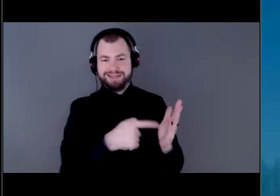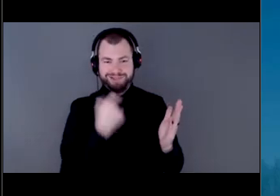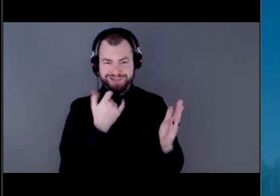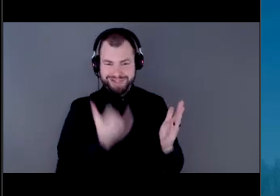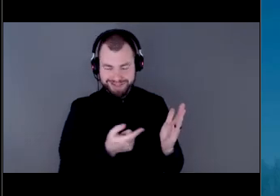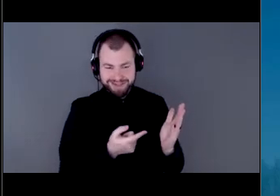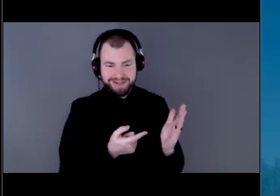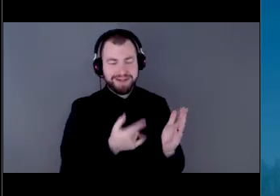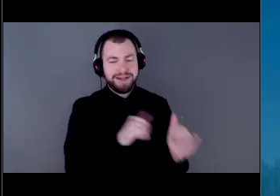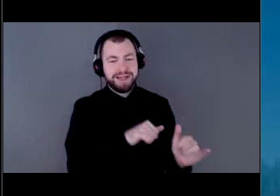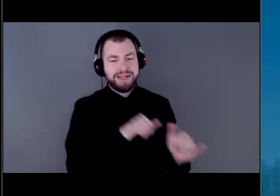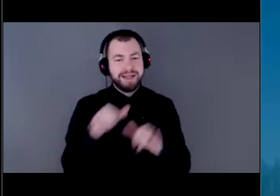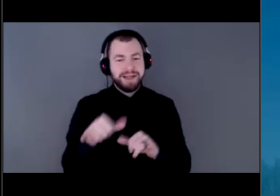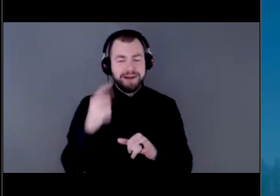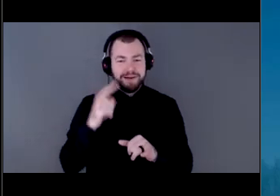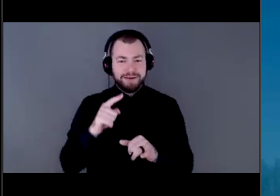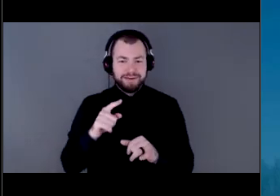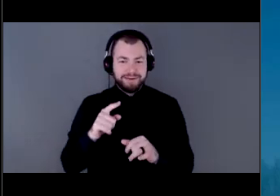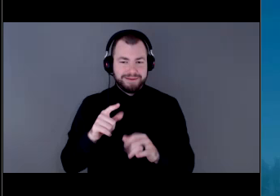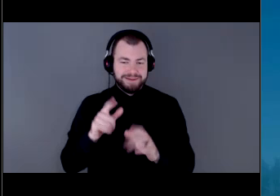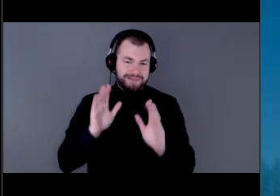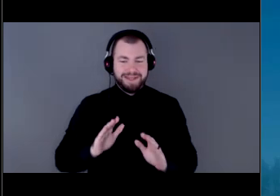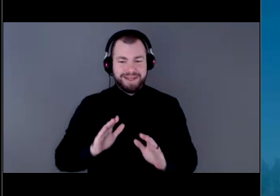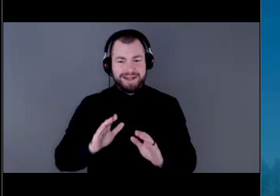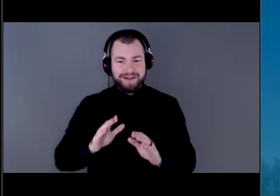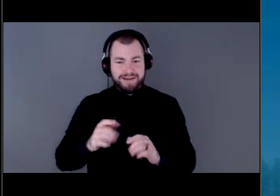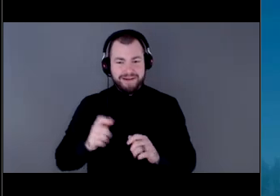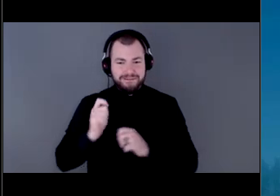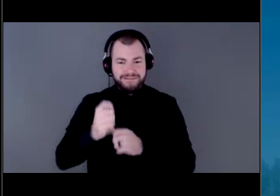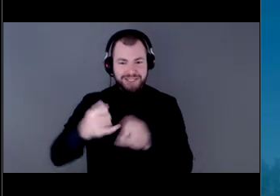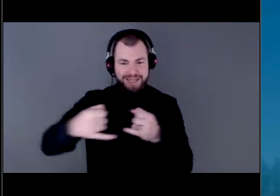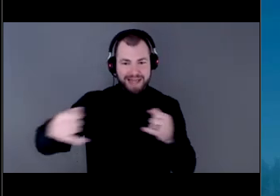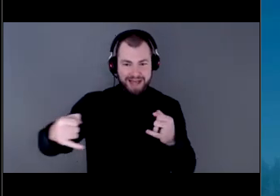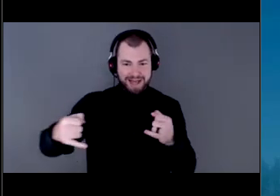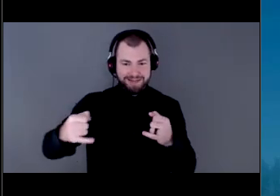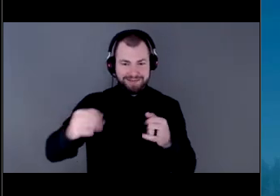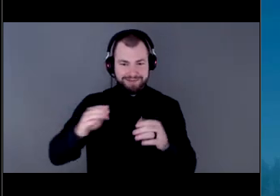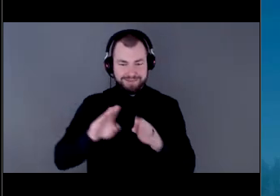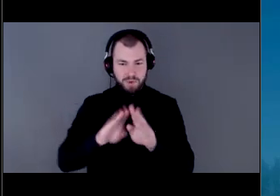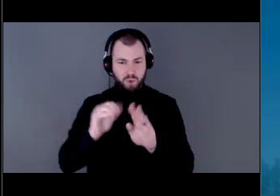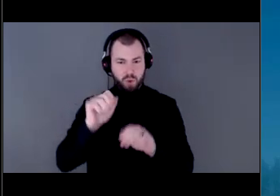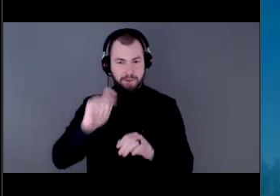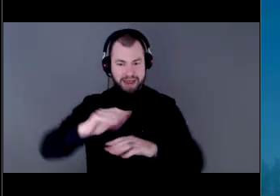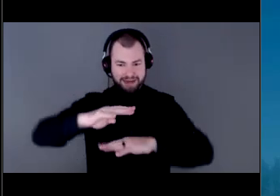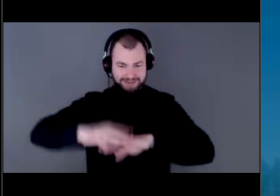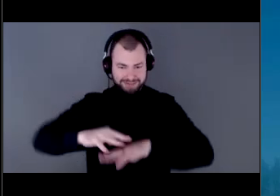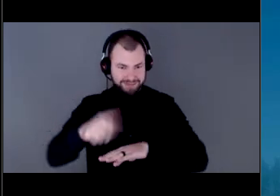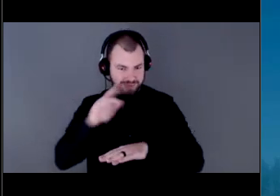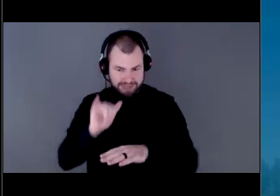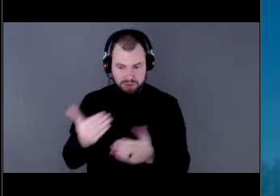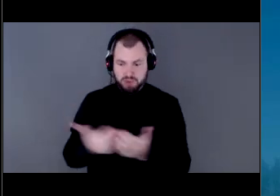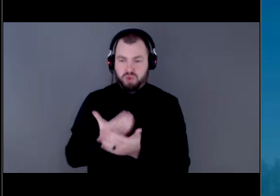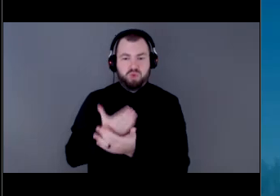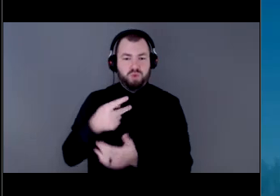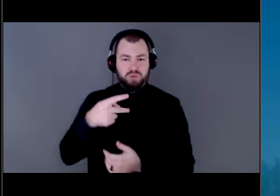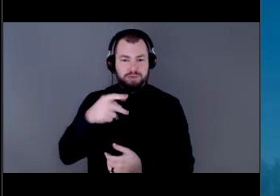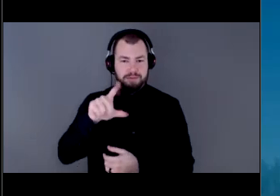lovely fishing line doormats they just look like brand new polypropylene line. So I